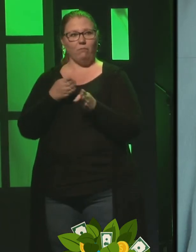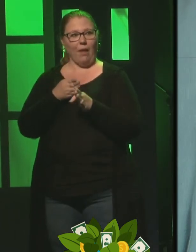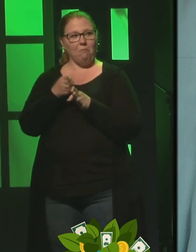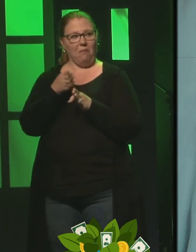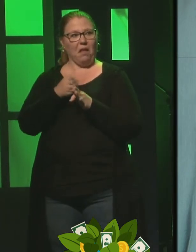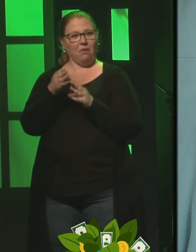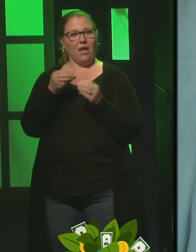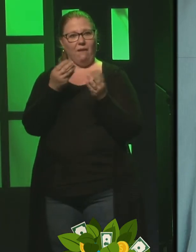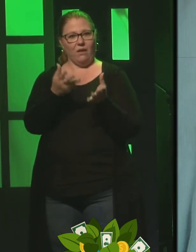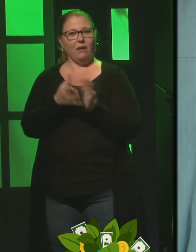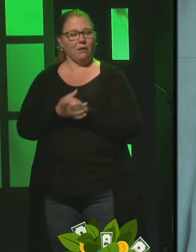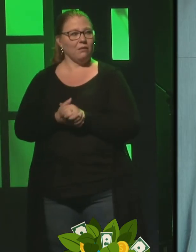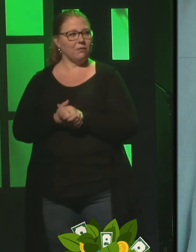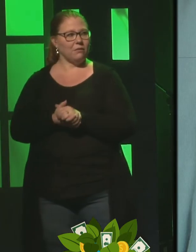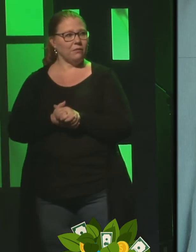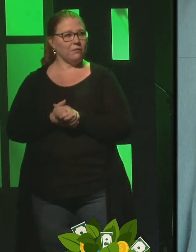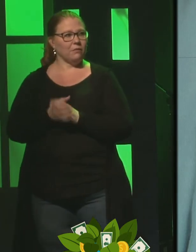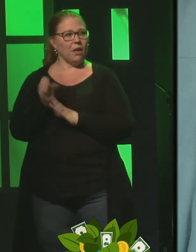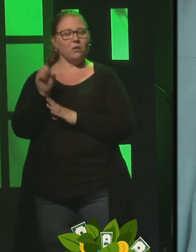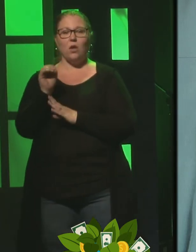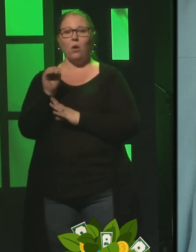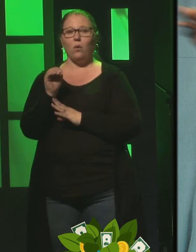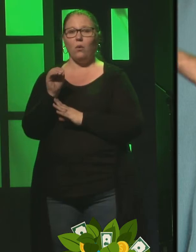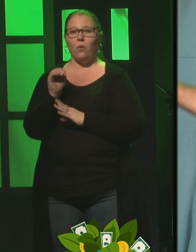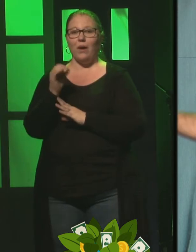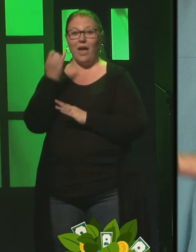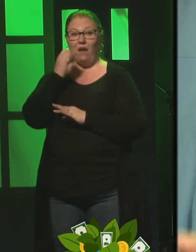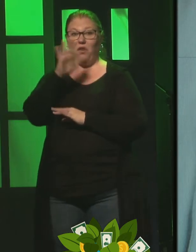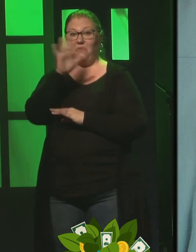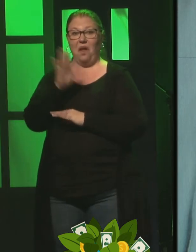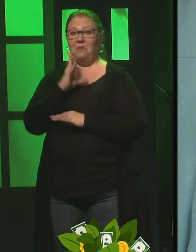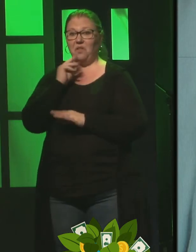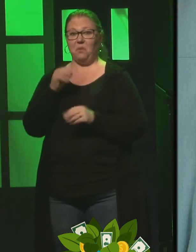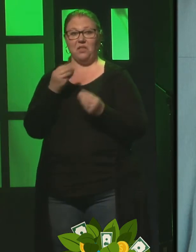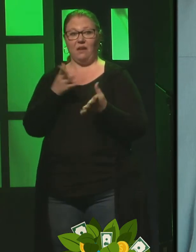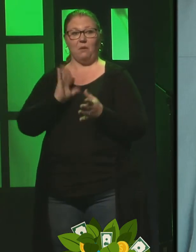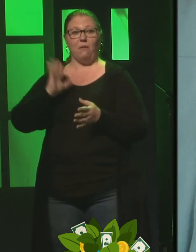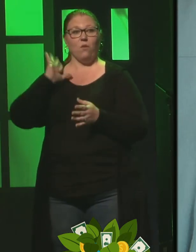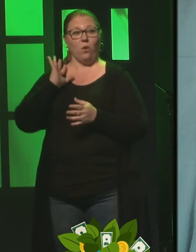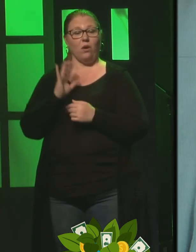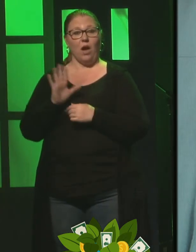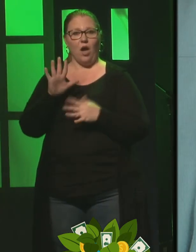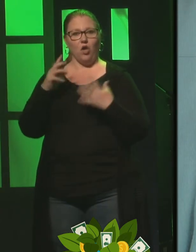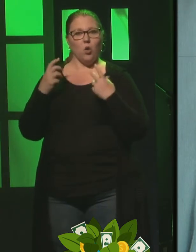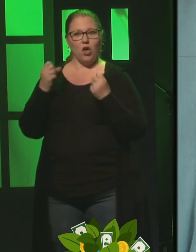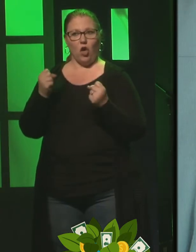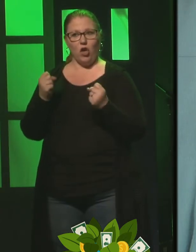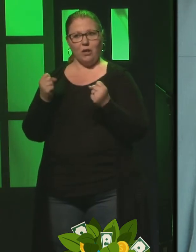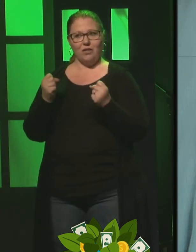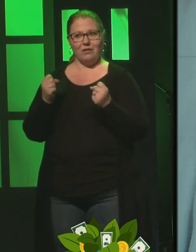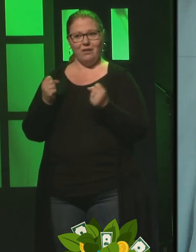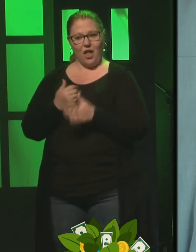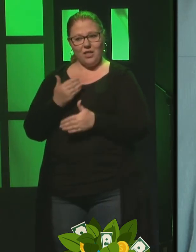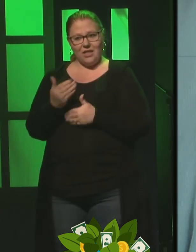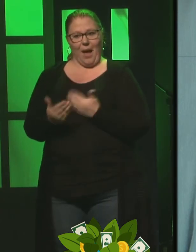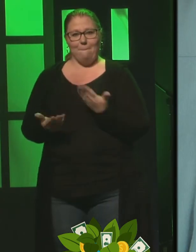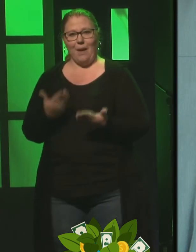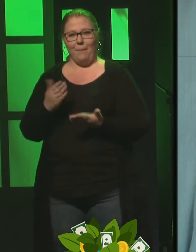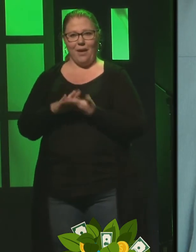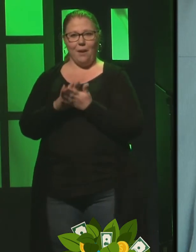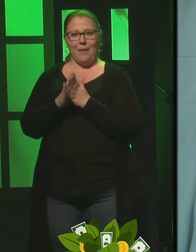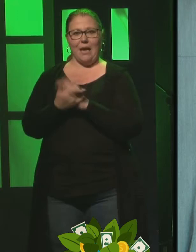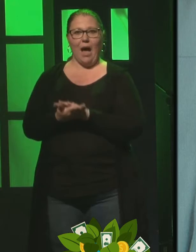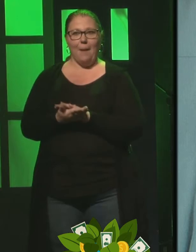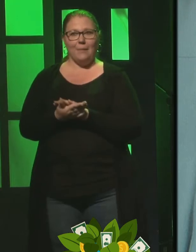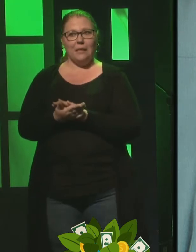giving. So here's the thing. If you've never given before, would your courageous step might be to become an